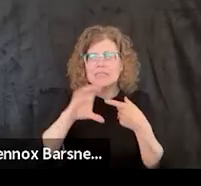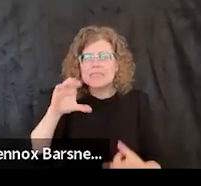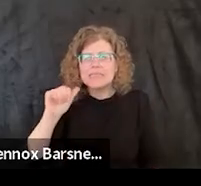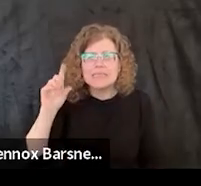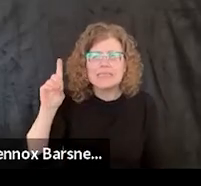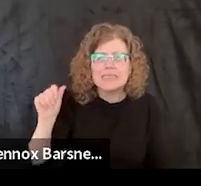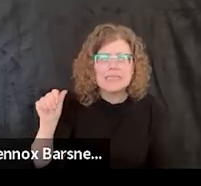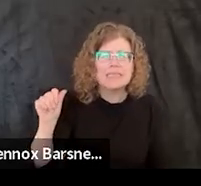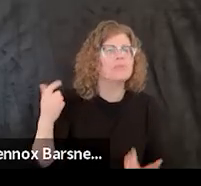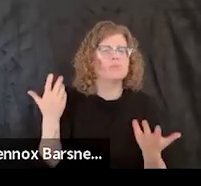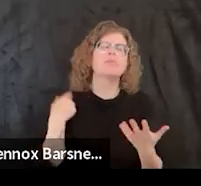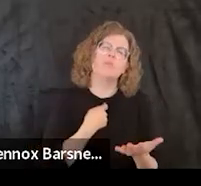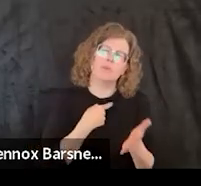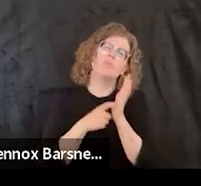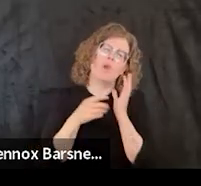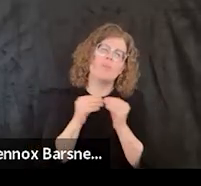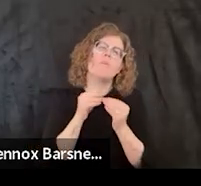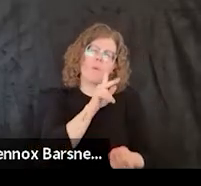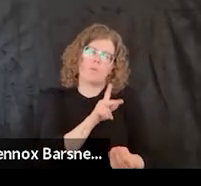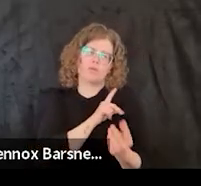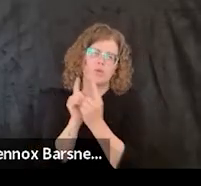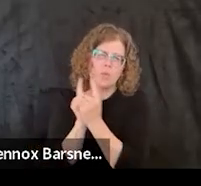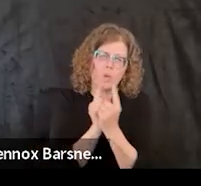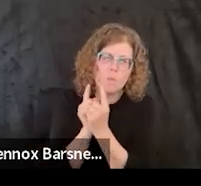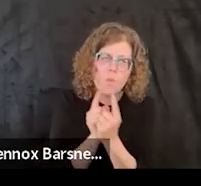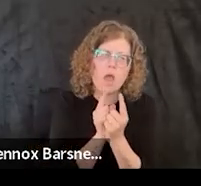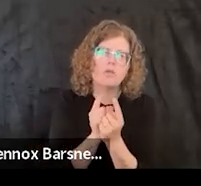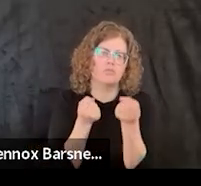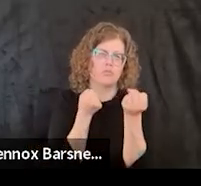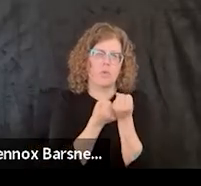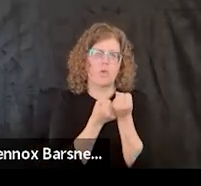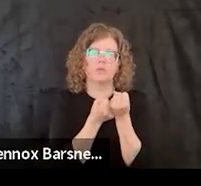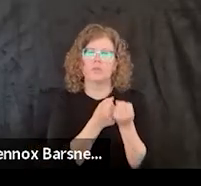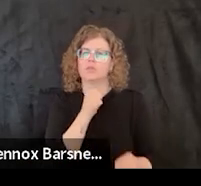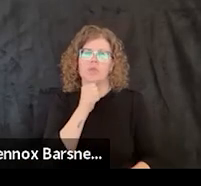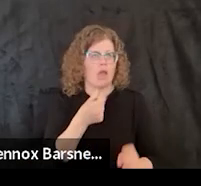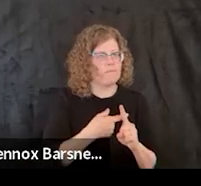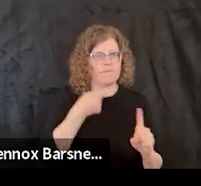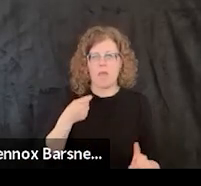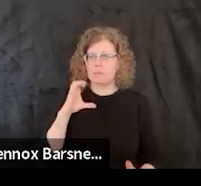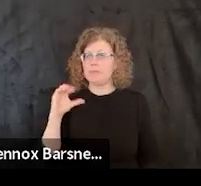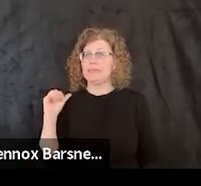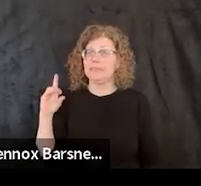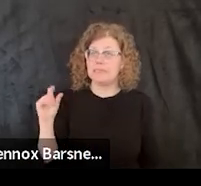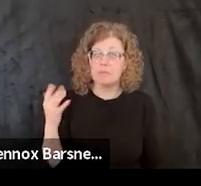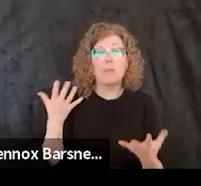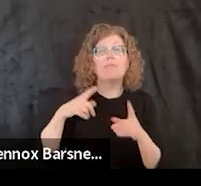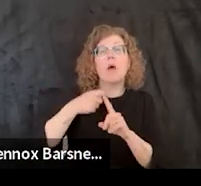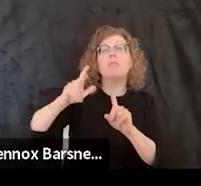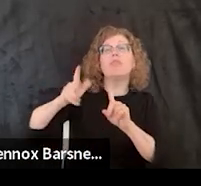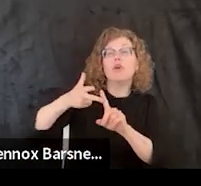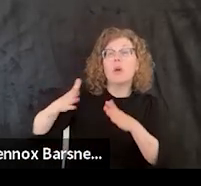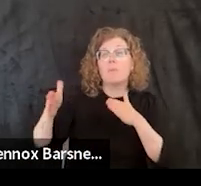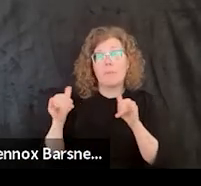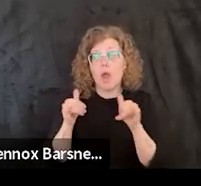one-to-one assistance from someone outside of Calgary Arts Development to help you with the application process. If this is